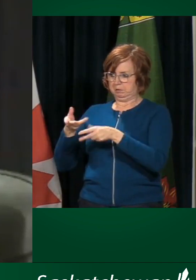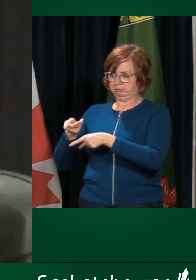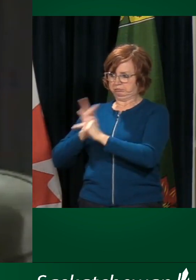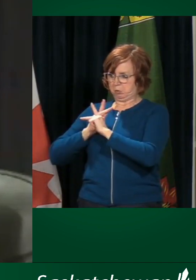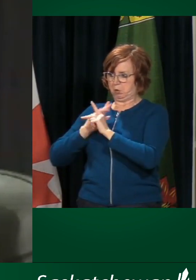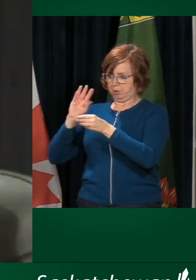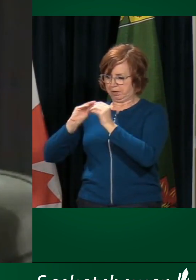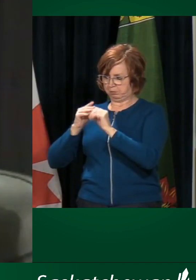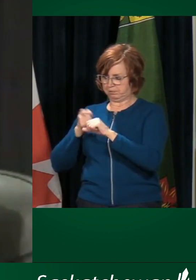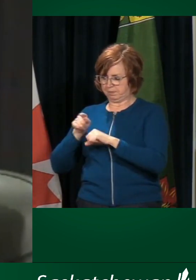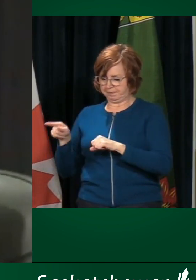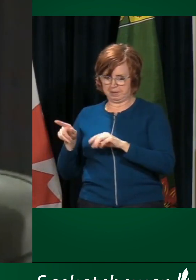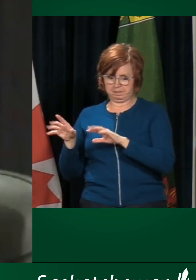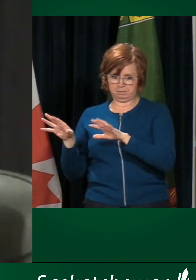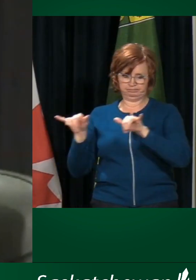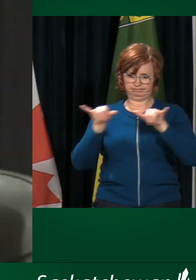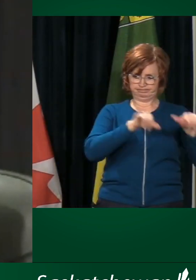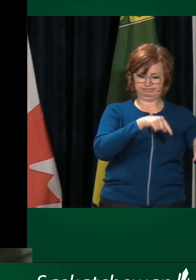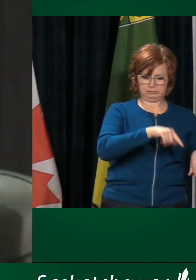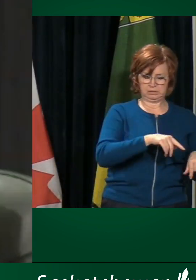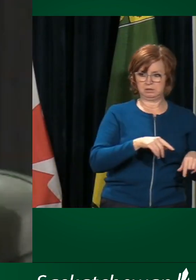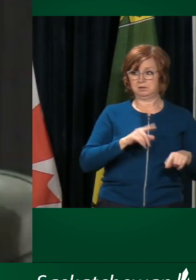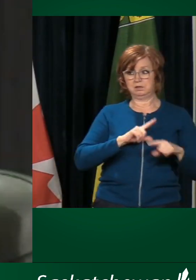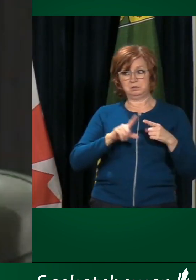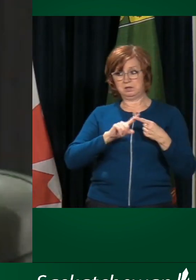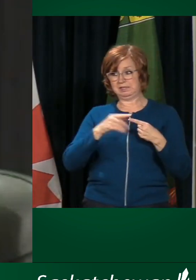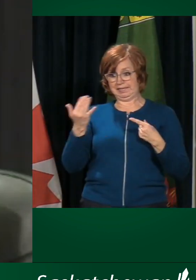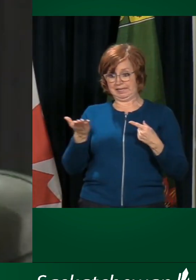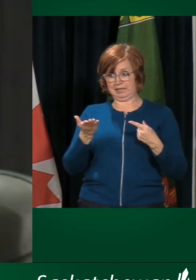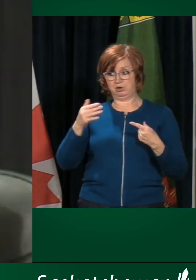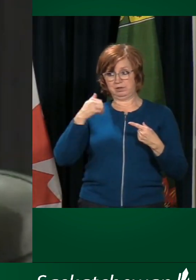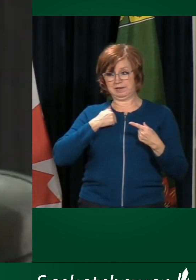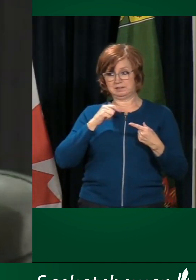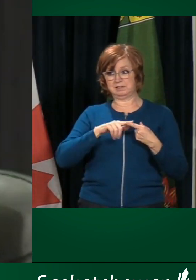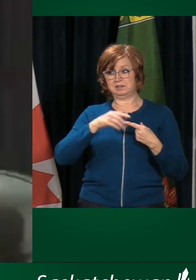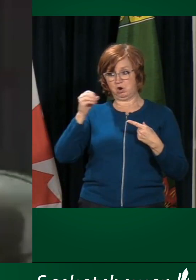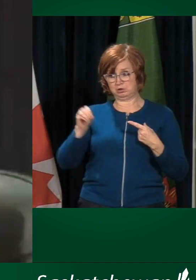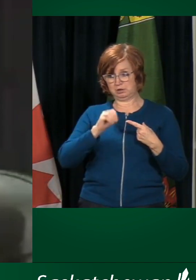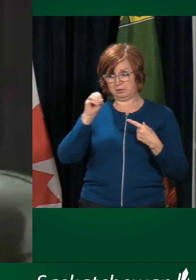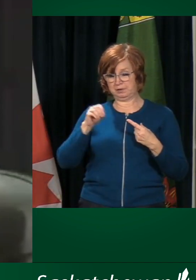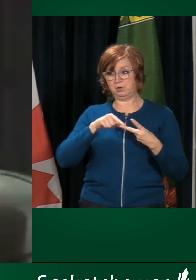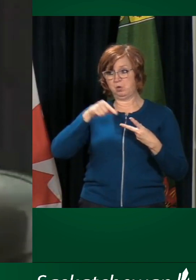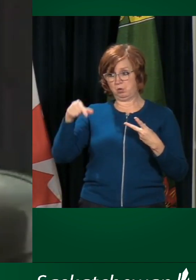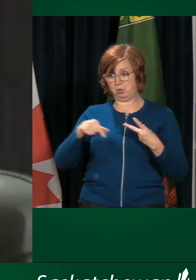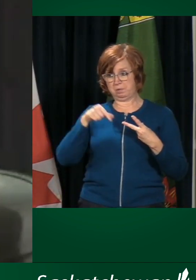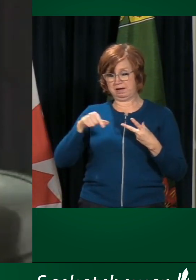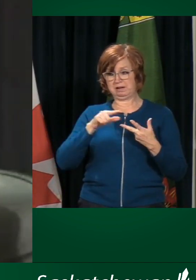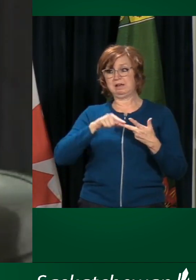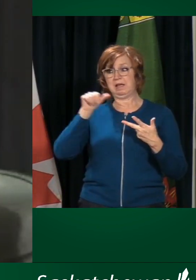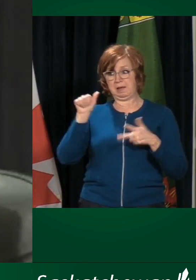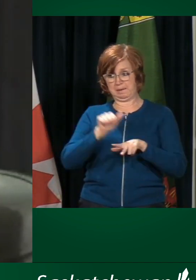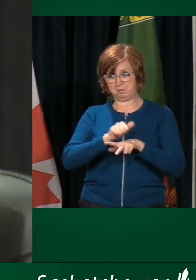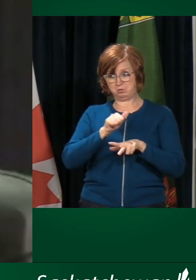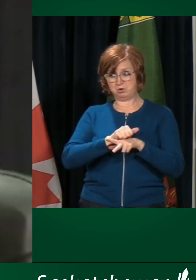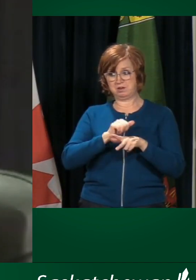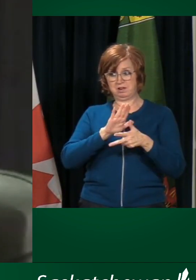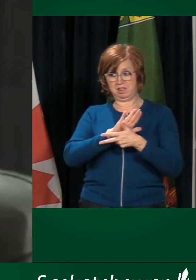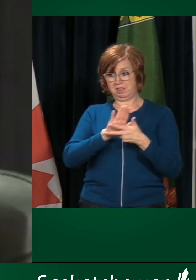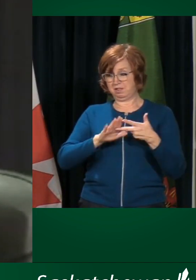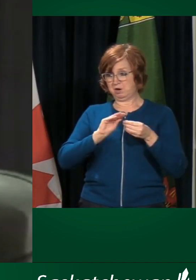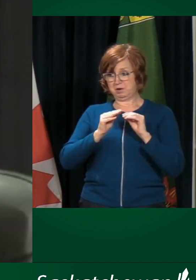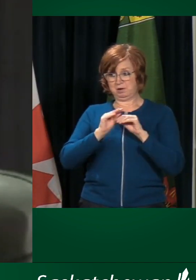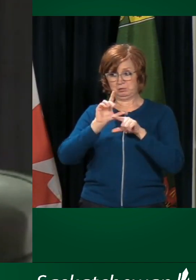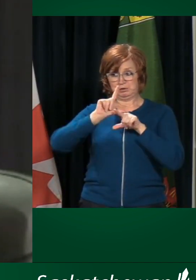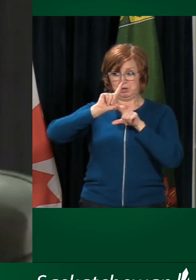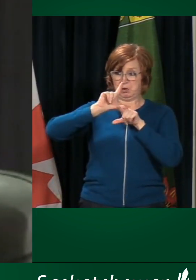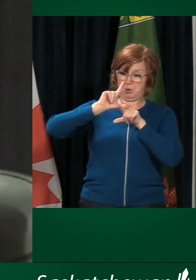this country in Ontario, Quebec, and right next door to Alberta that is sobering, to say the least, with respect to how the system